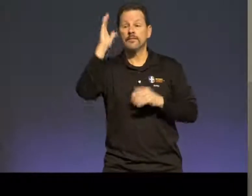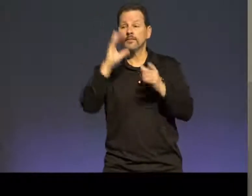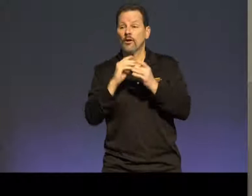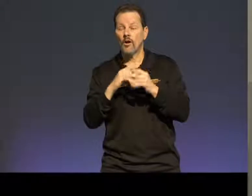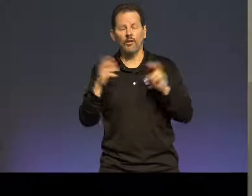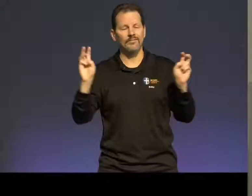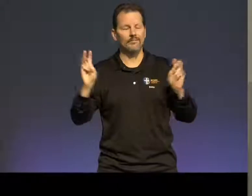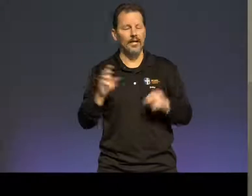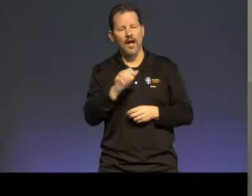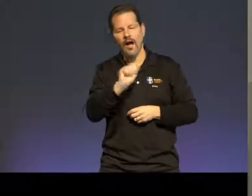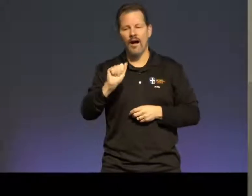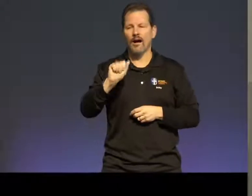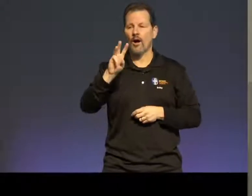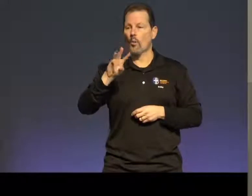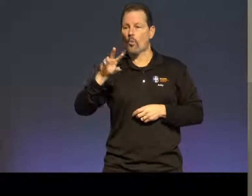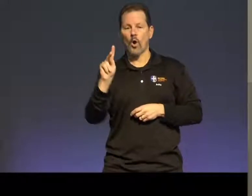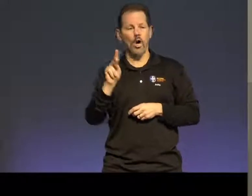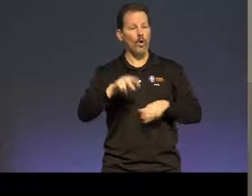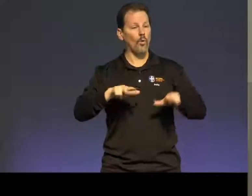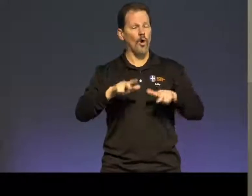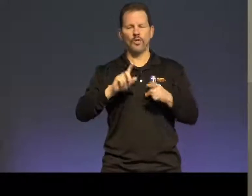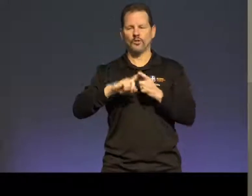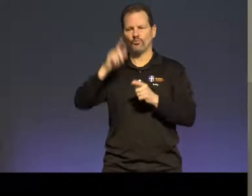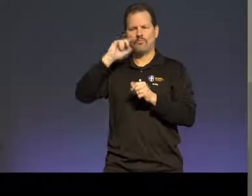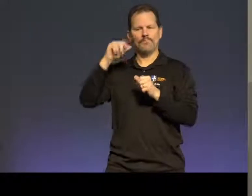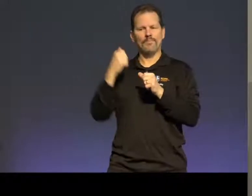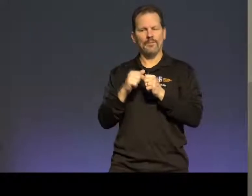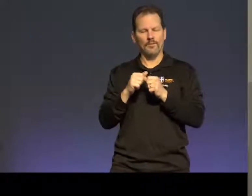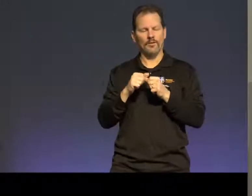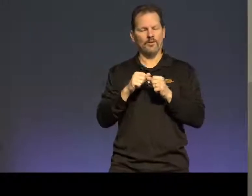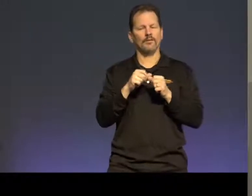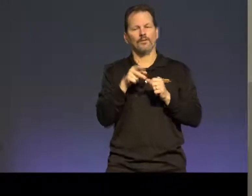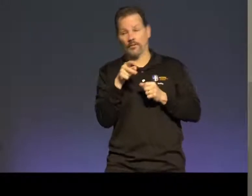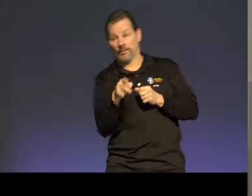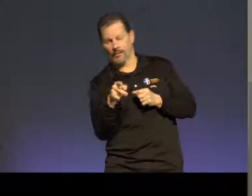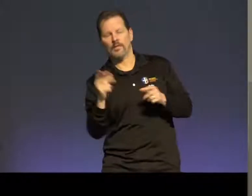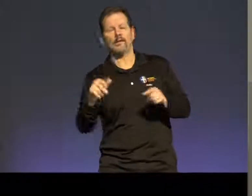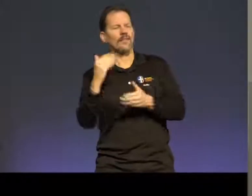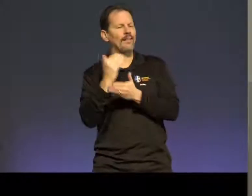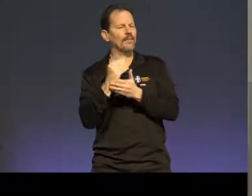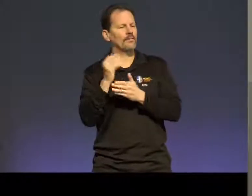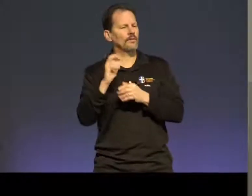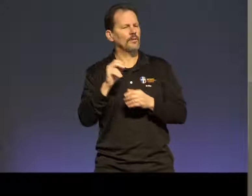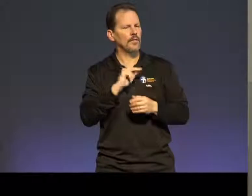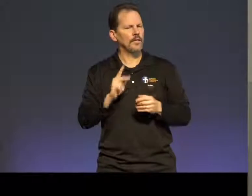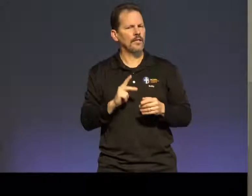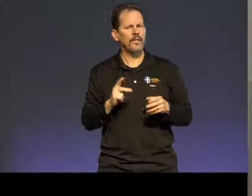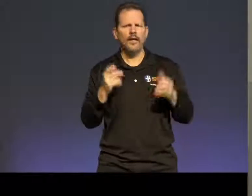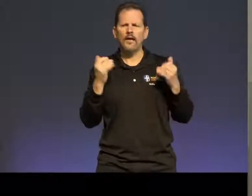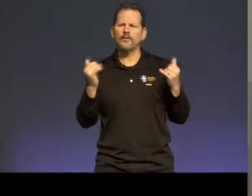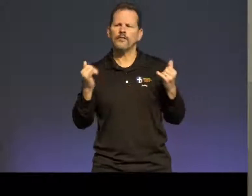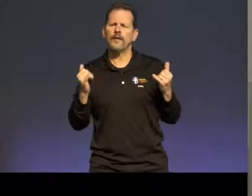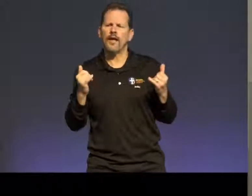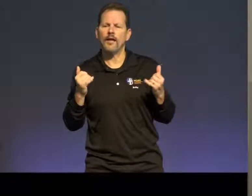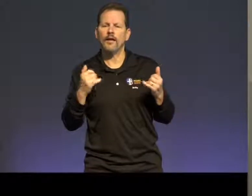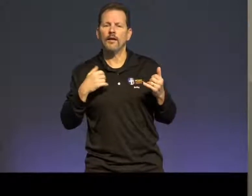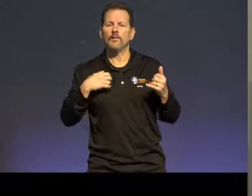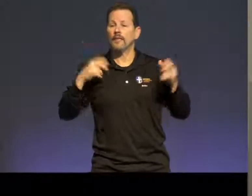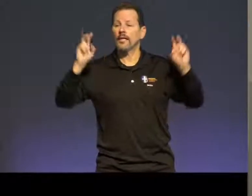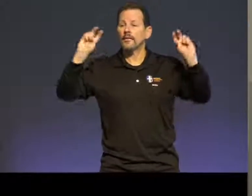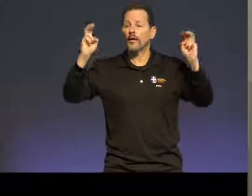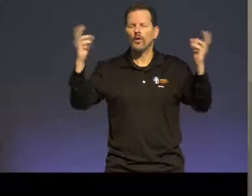want to ask the question, really is my title, and that is, what prevents you from waiting? What